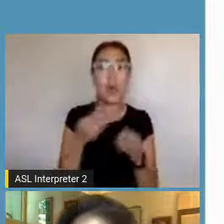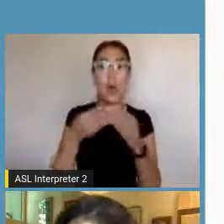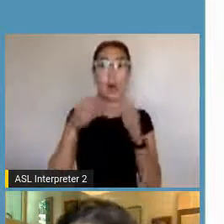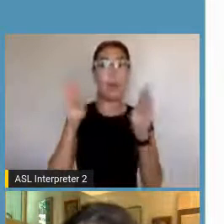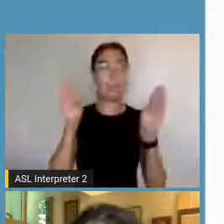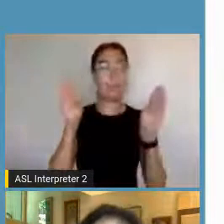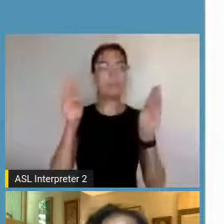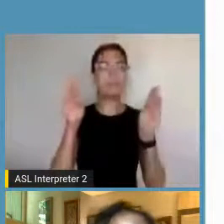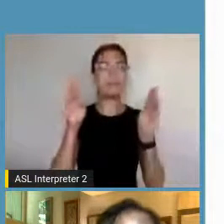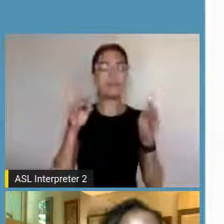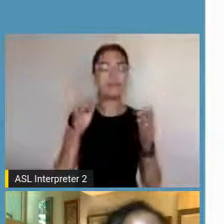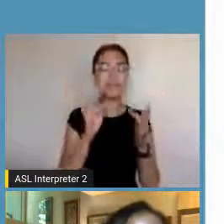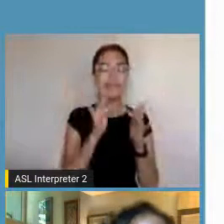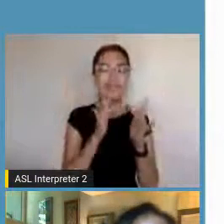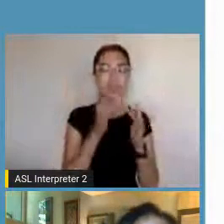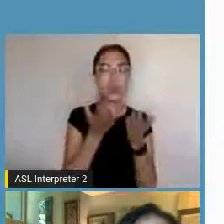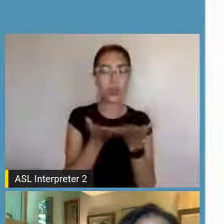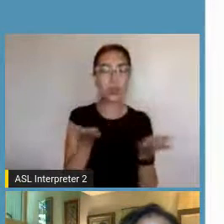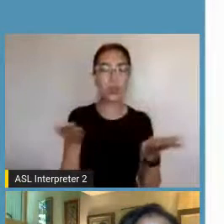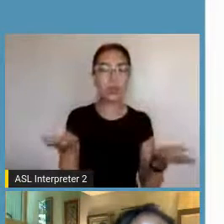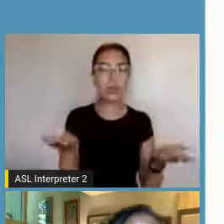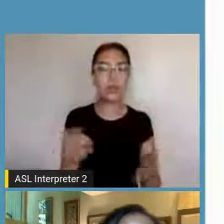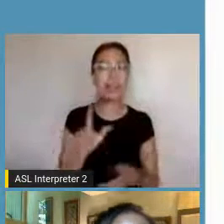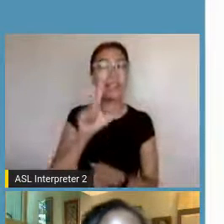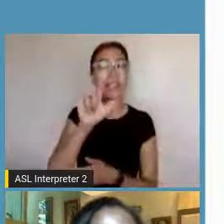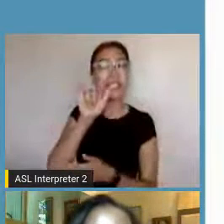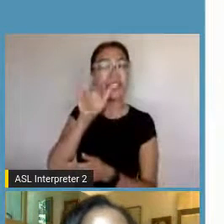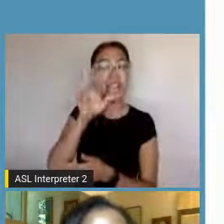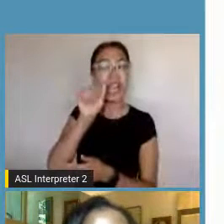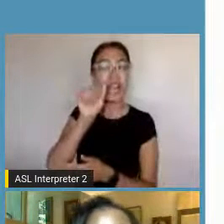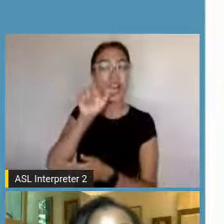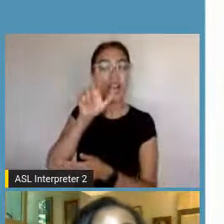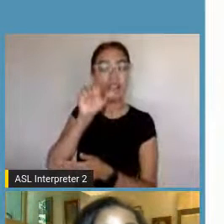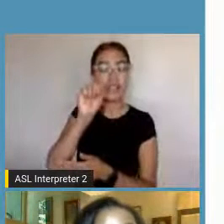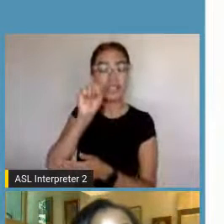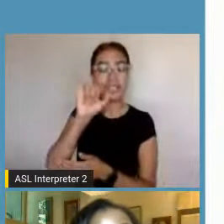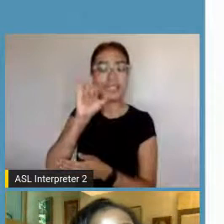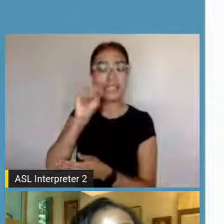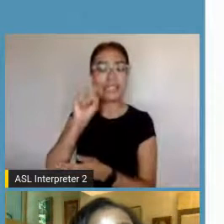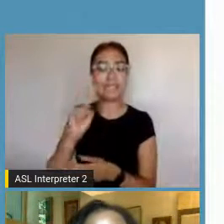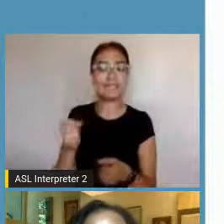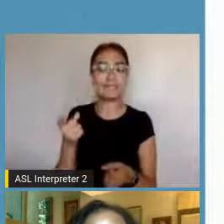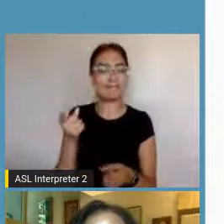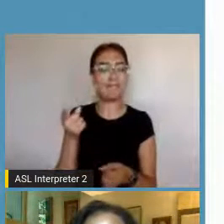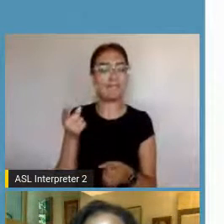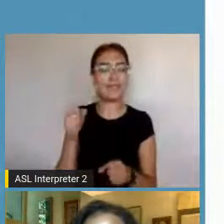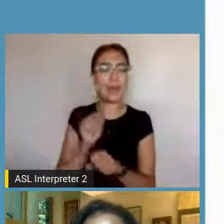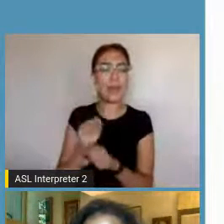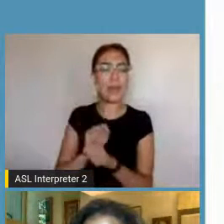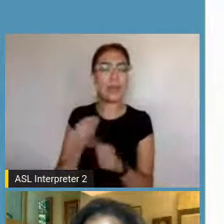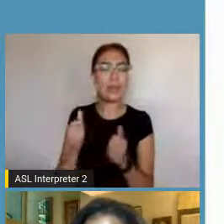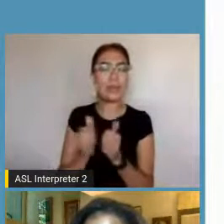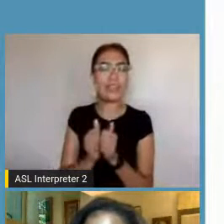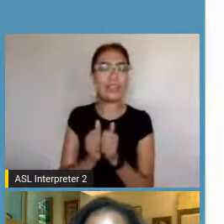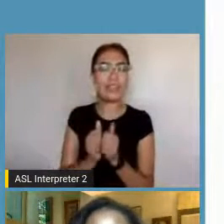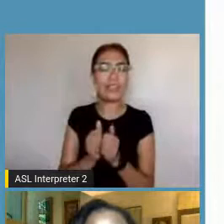Lyricists is a really interesting organization. They do a lot of innovation and learning in terms